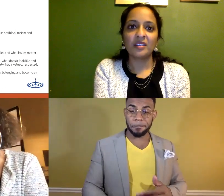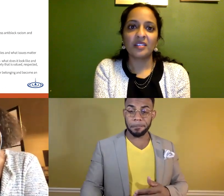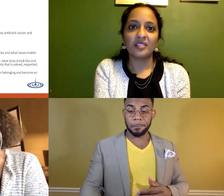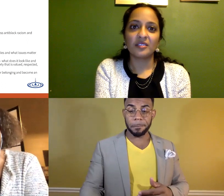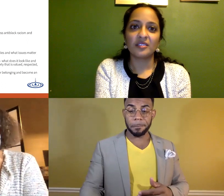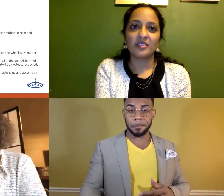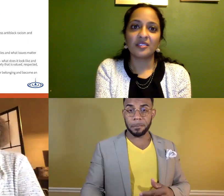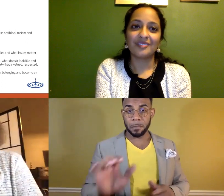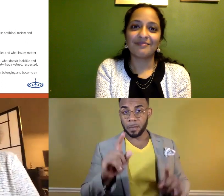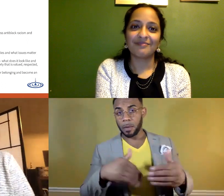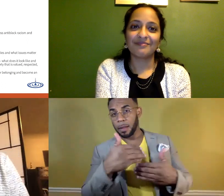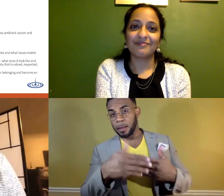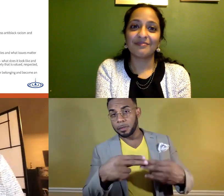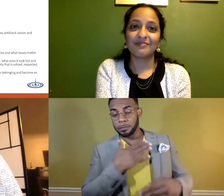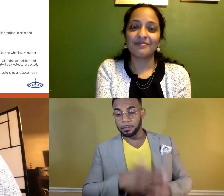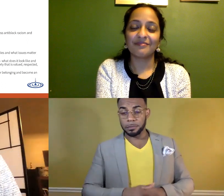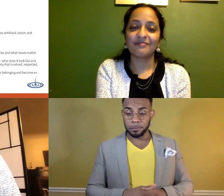So if we can go to the next slide.